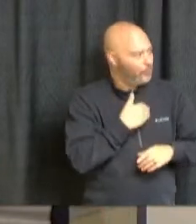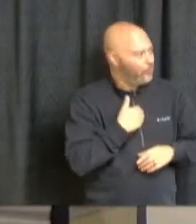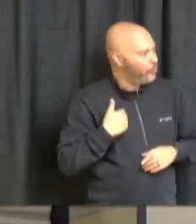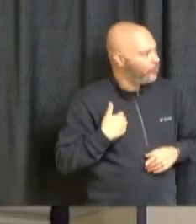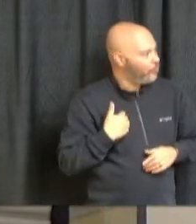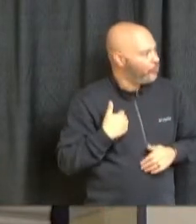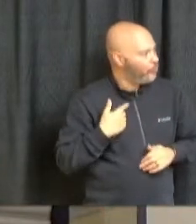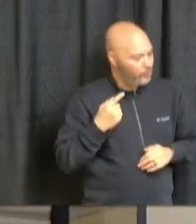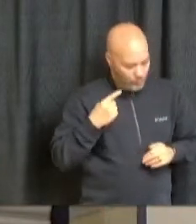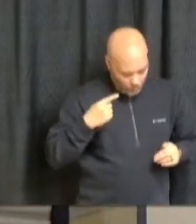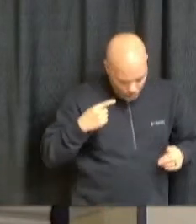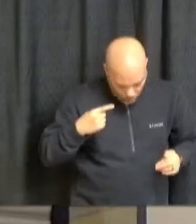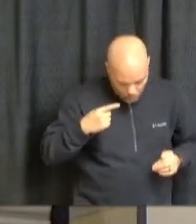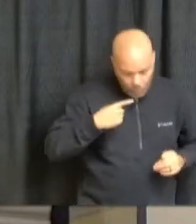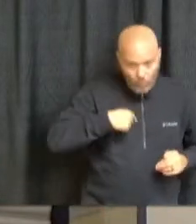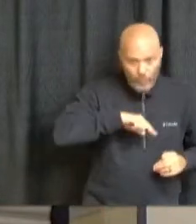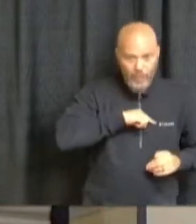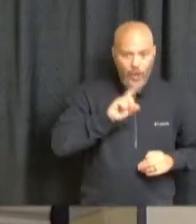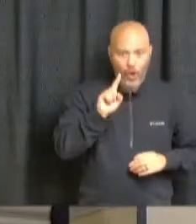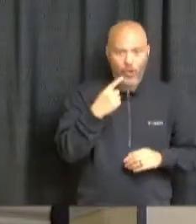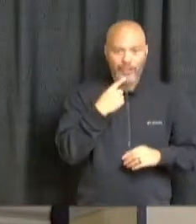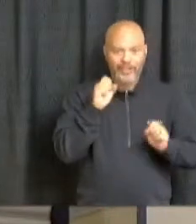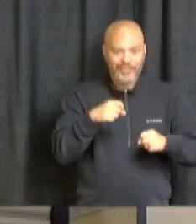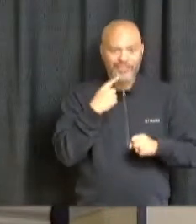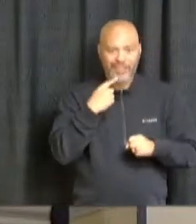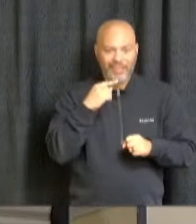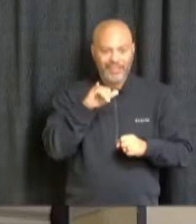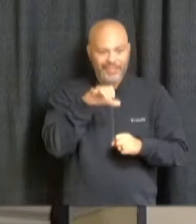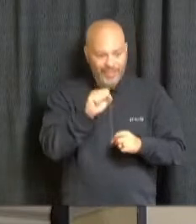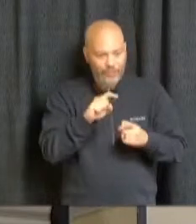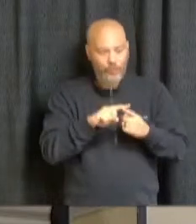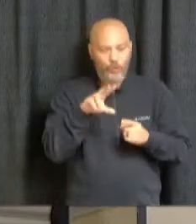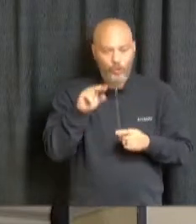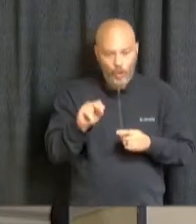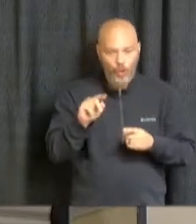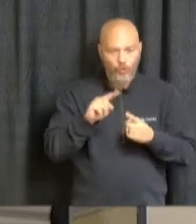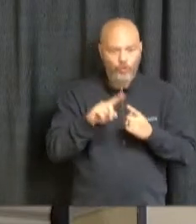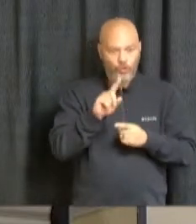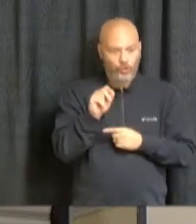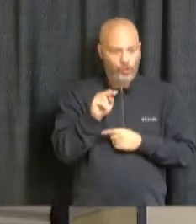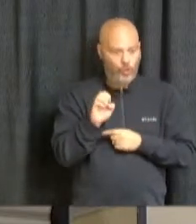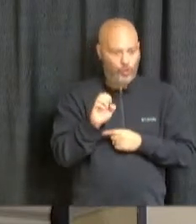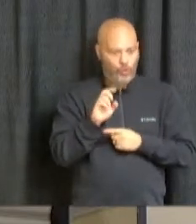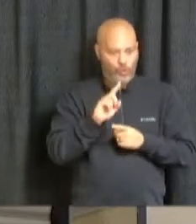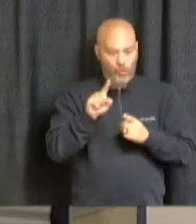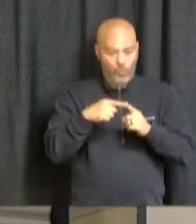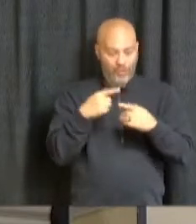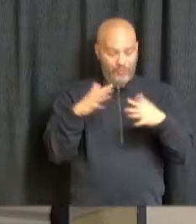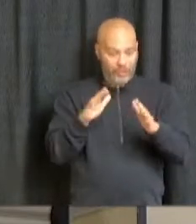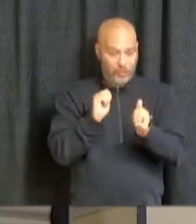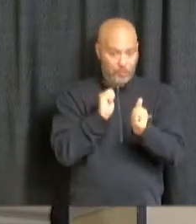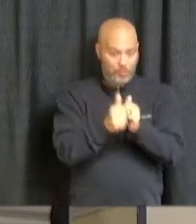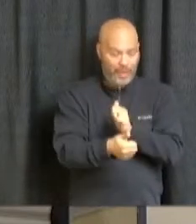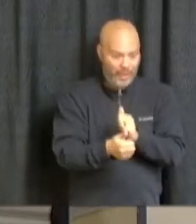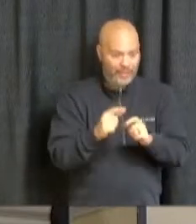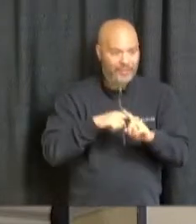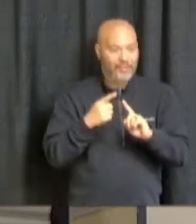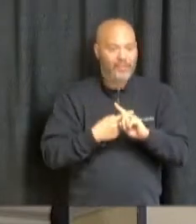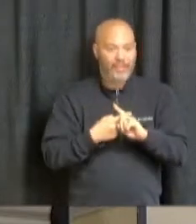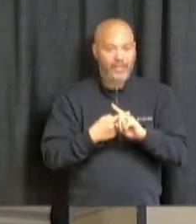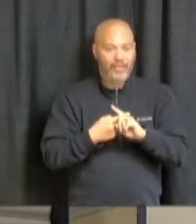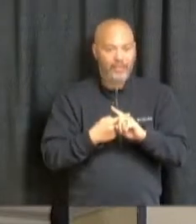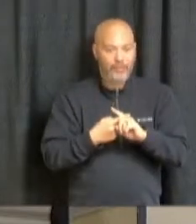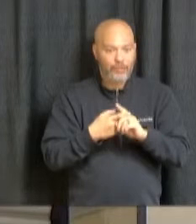that we only get to say yes or no to the zoning. Once it's passed, then it